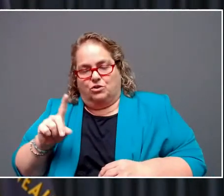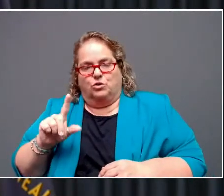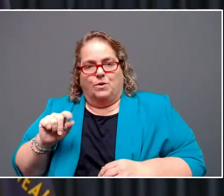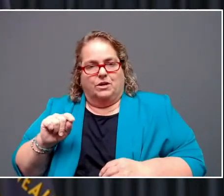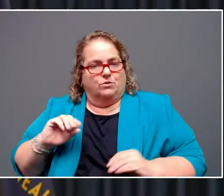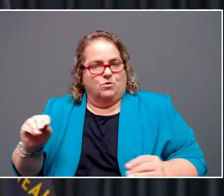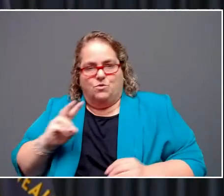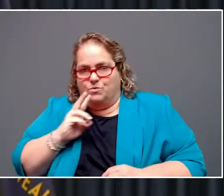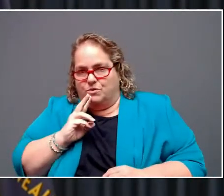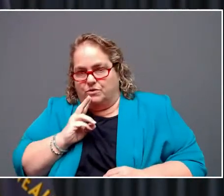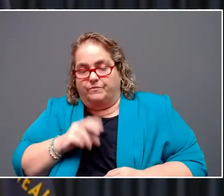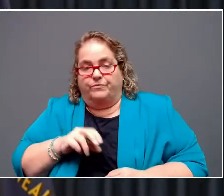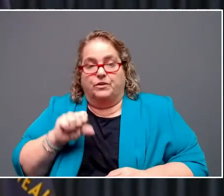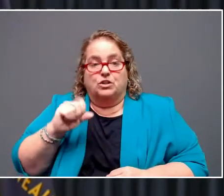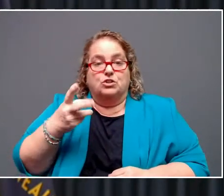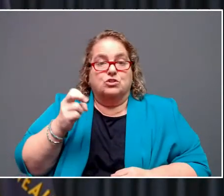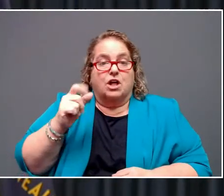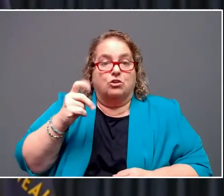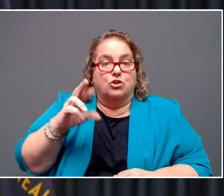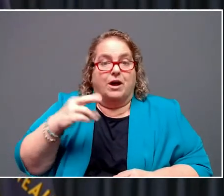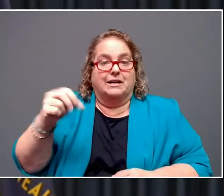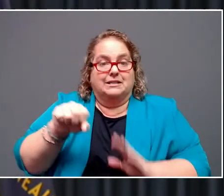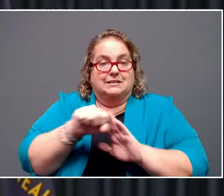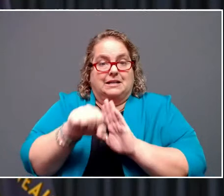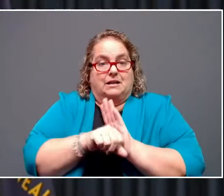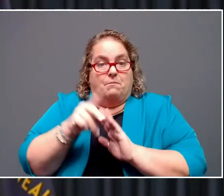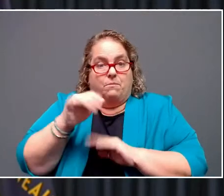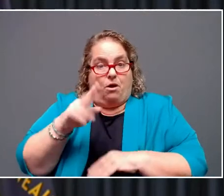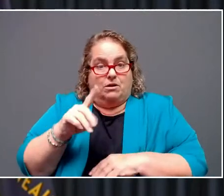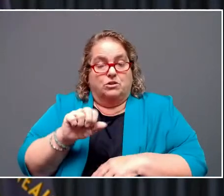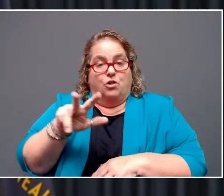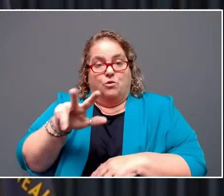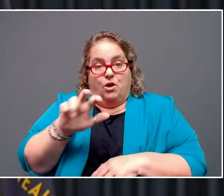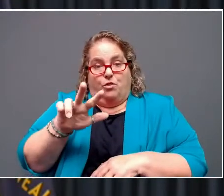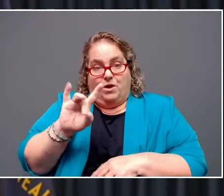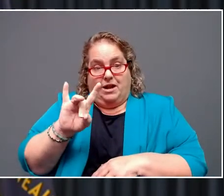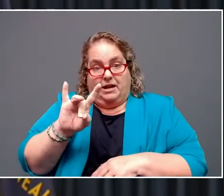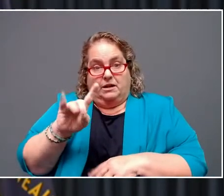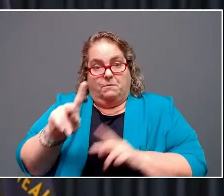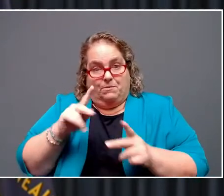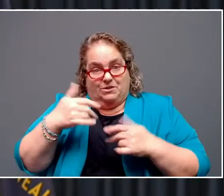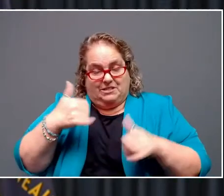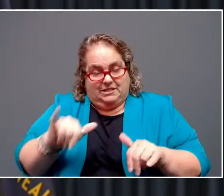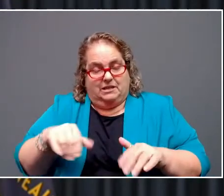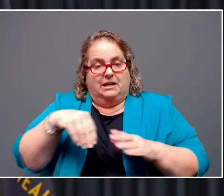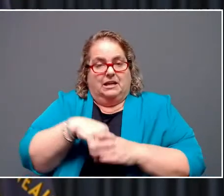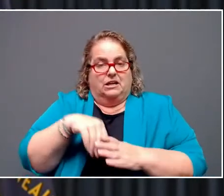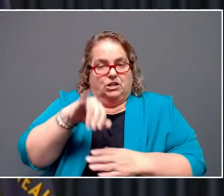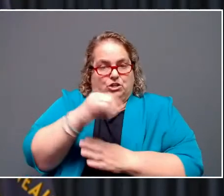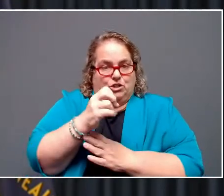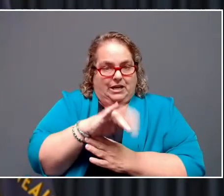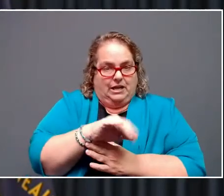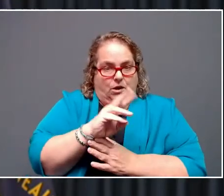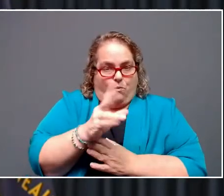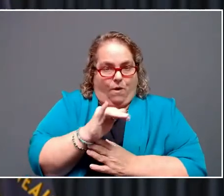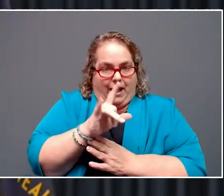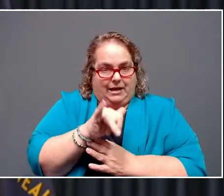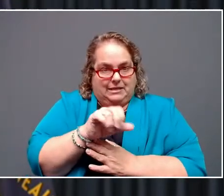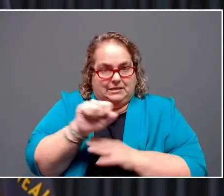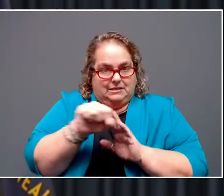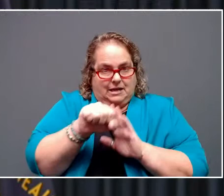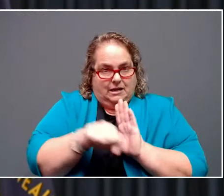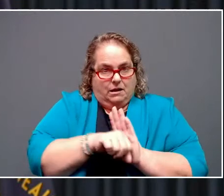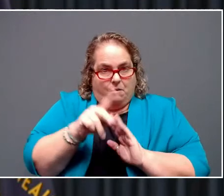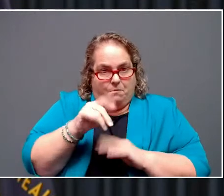state parks. 338 people are sheltering at Jenny Wiley State Resort Park, Buckhorn Lake State Resort Park, and